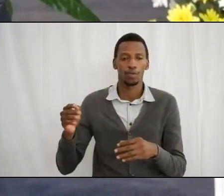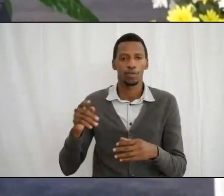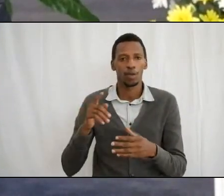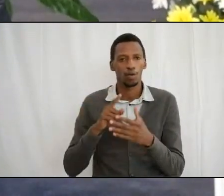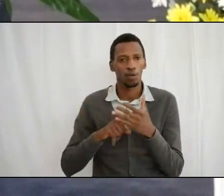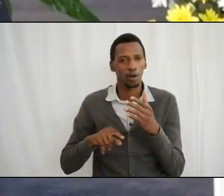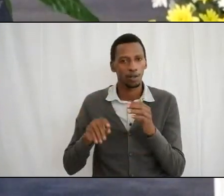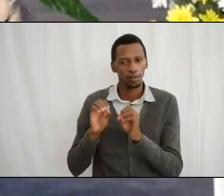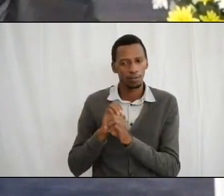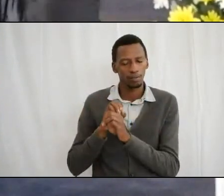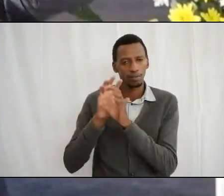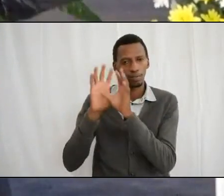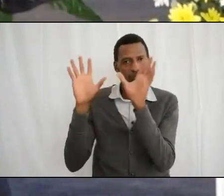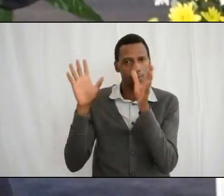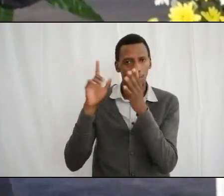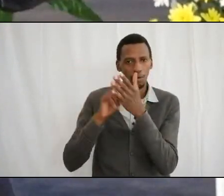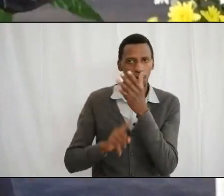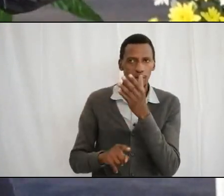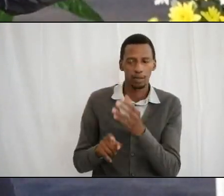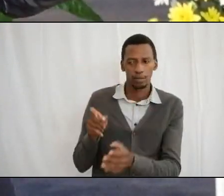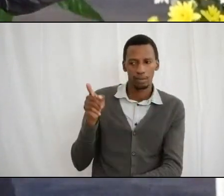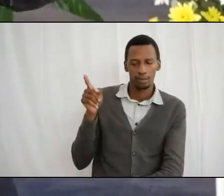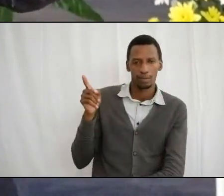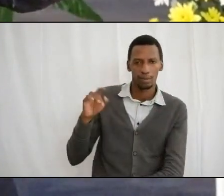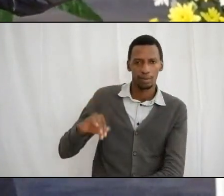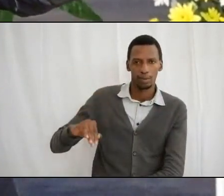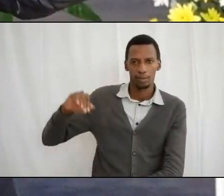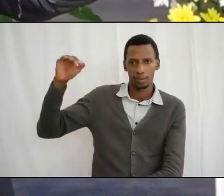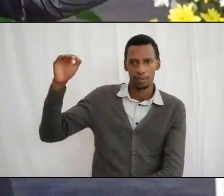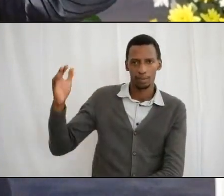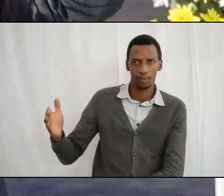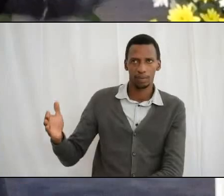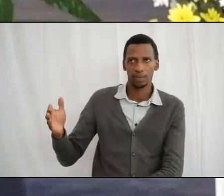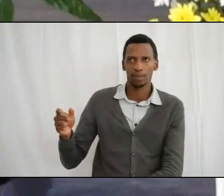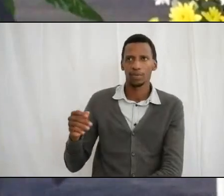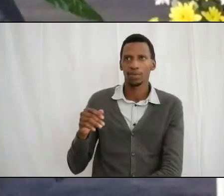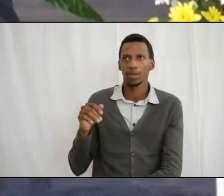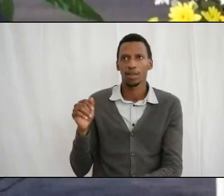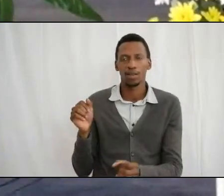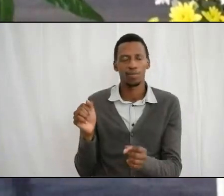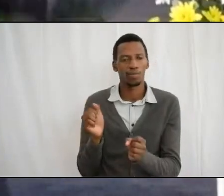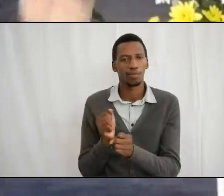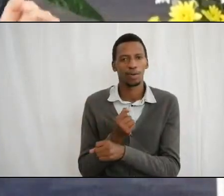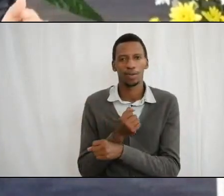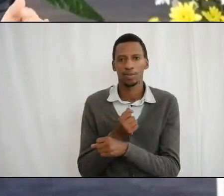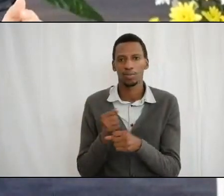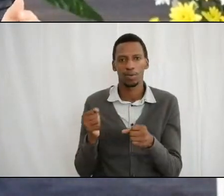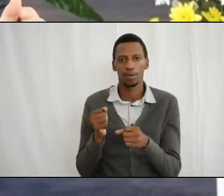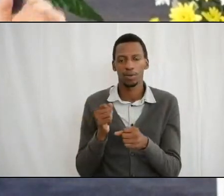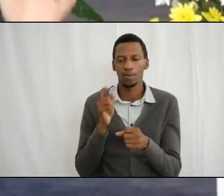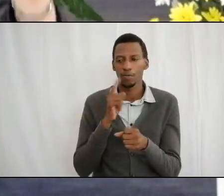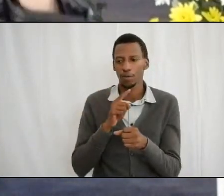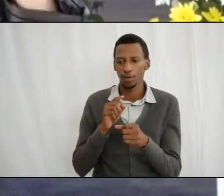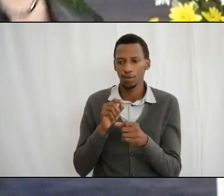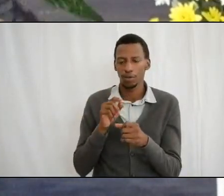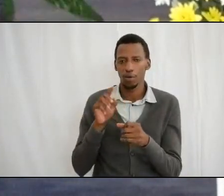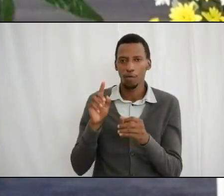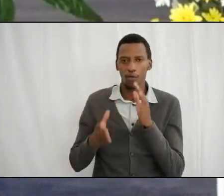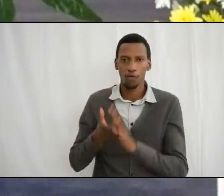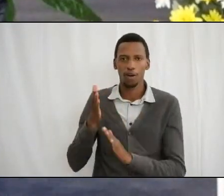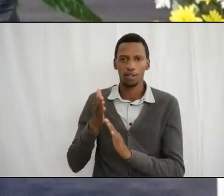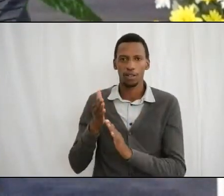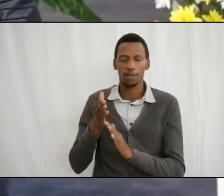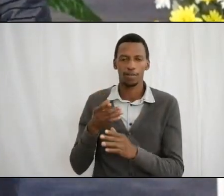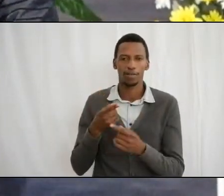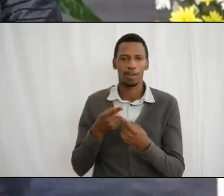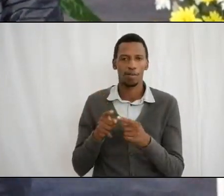so clear was that this mountain is not going to be conquered in one big leap, but it is